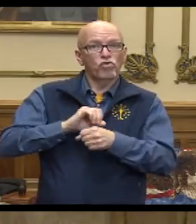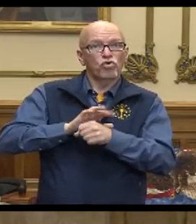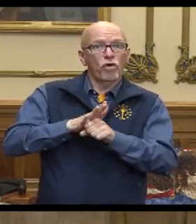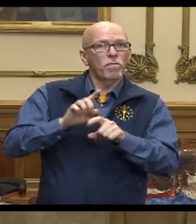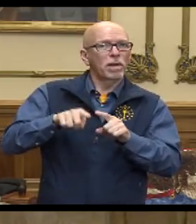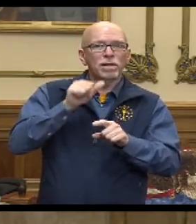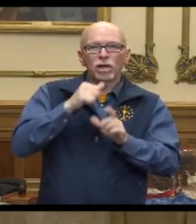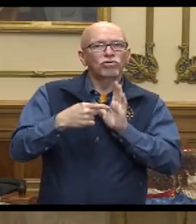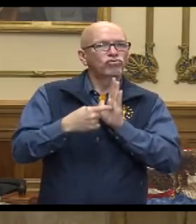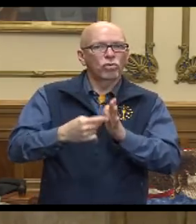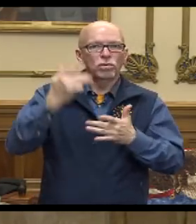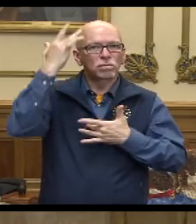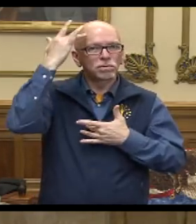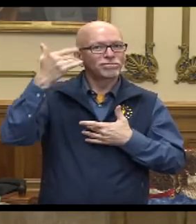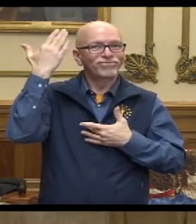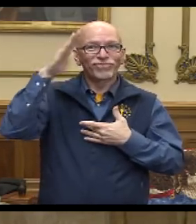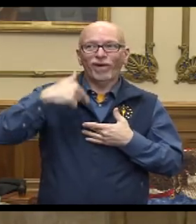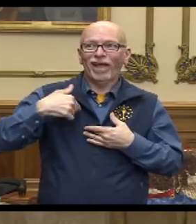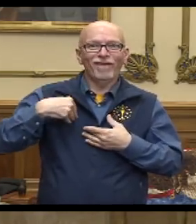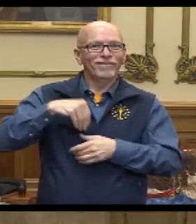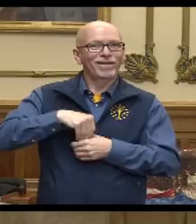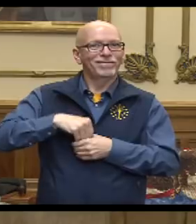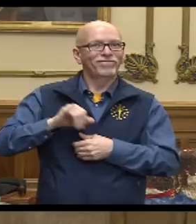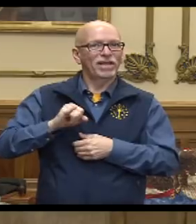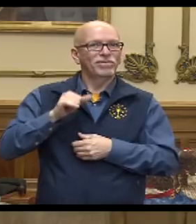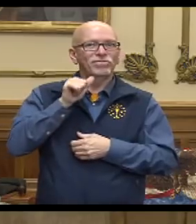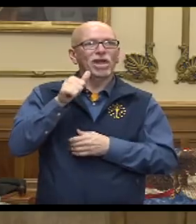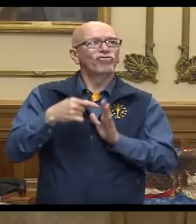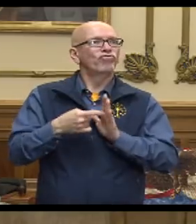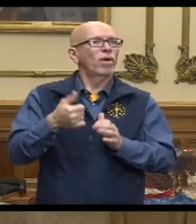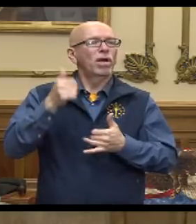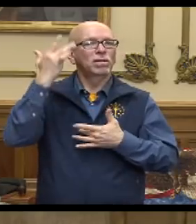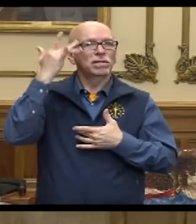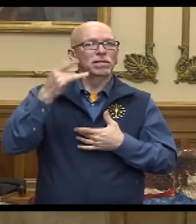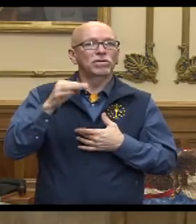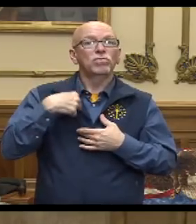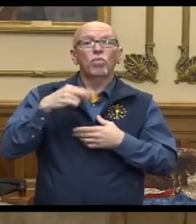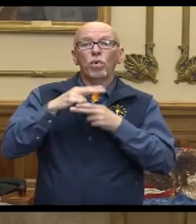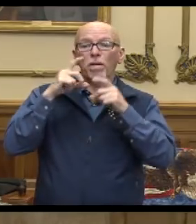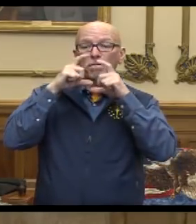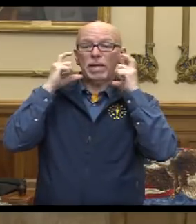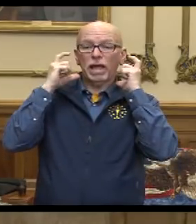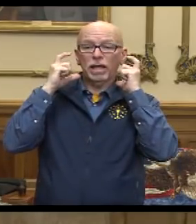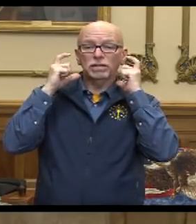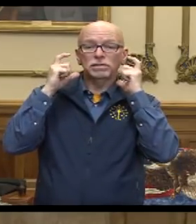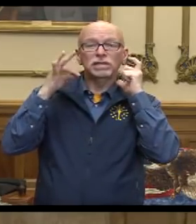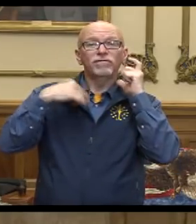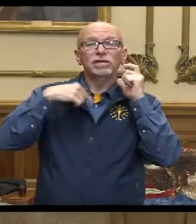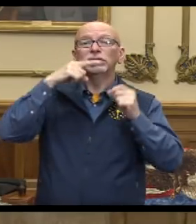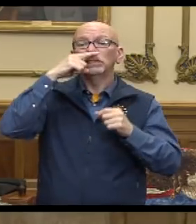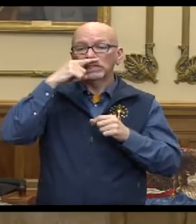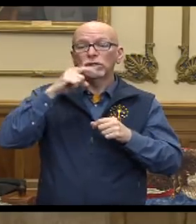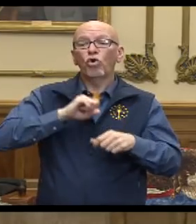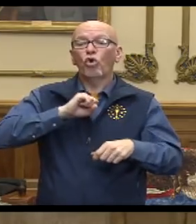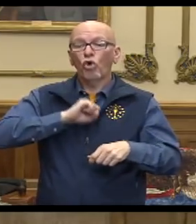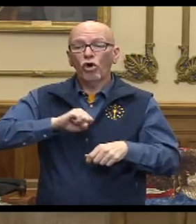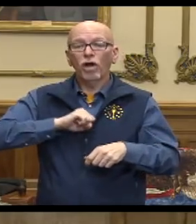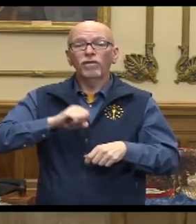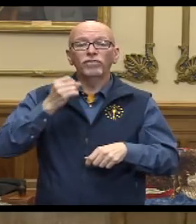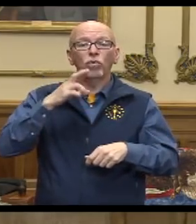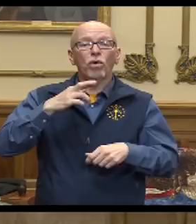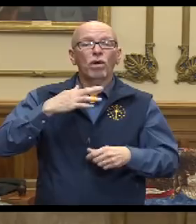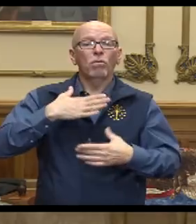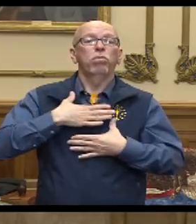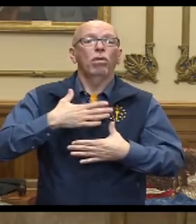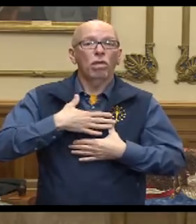carriers, that means they don't even know that they're infected. They don't have any symptoms. So by wearing the mask, if you were to sneeze or cough or breathe